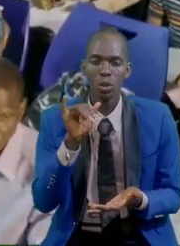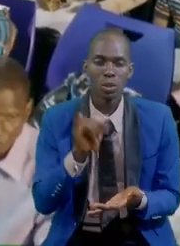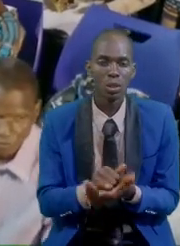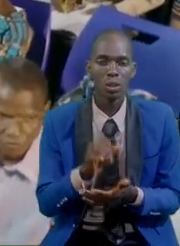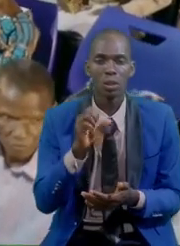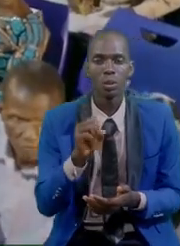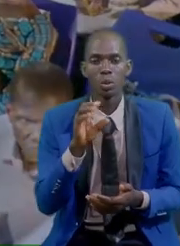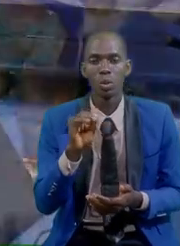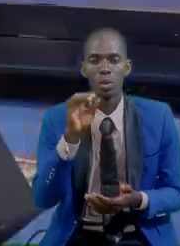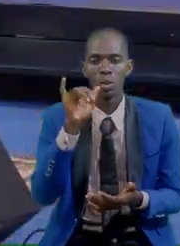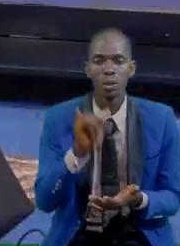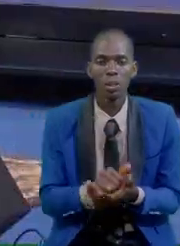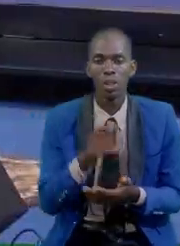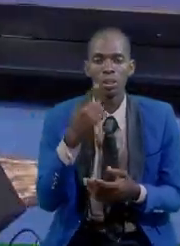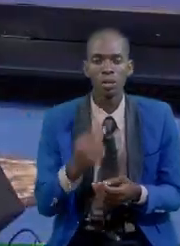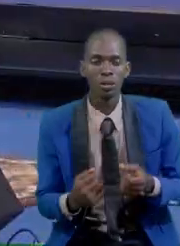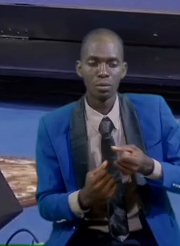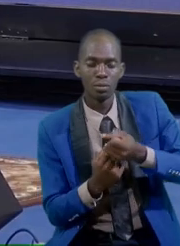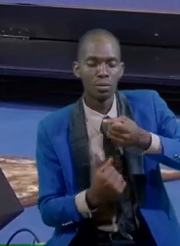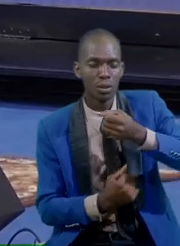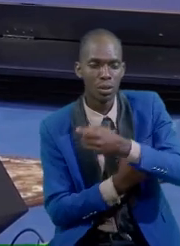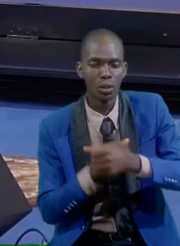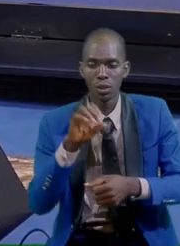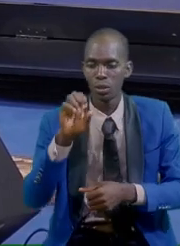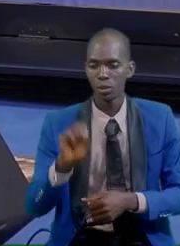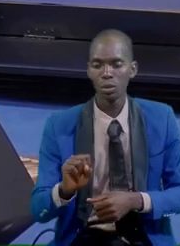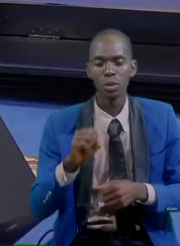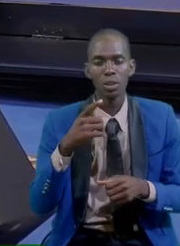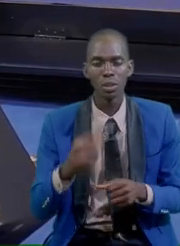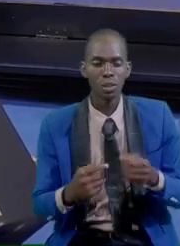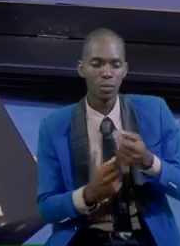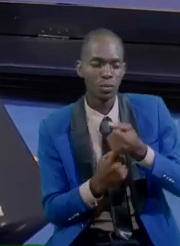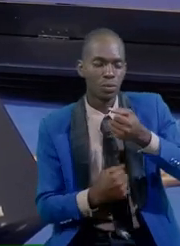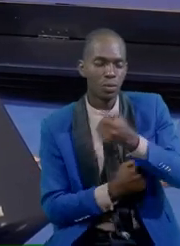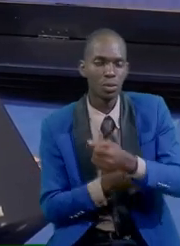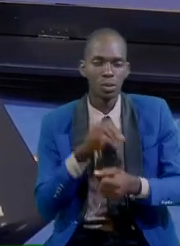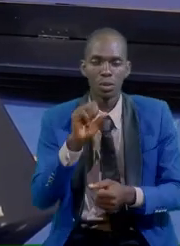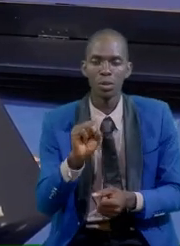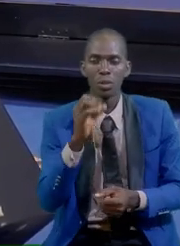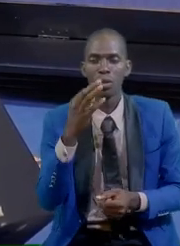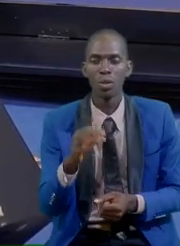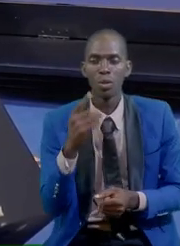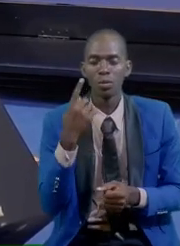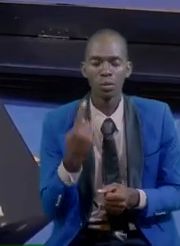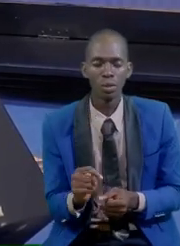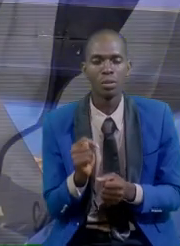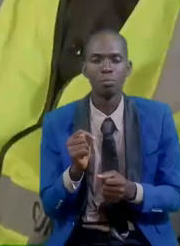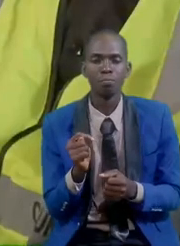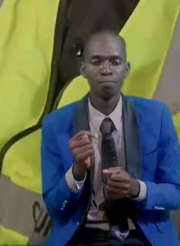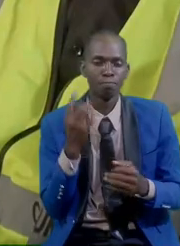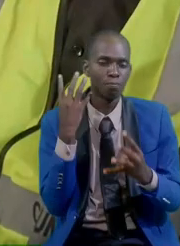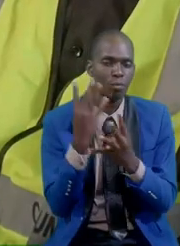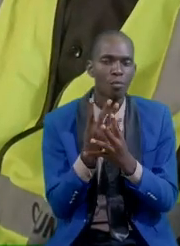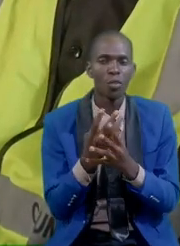so that the foundations, in the plural, the foundations of the prison were shaking. They're